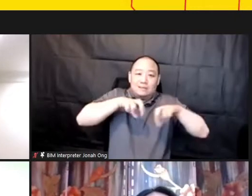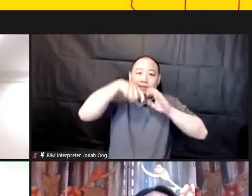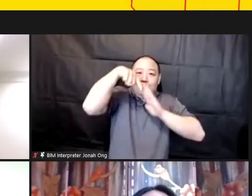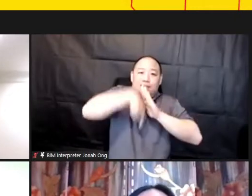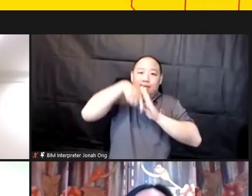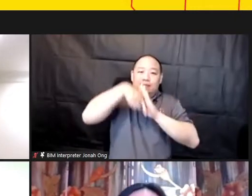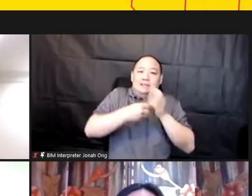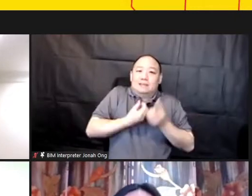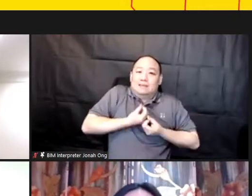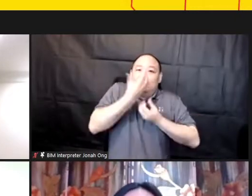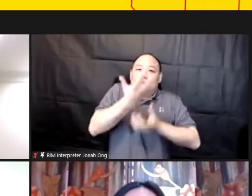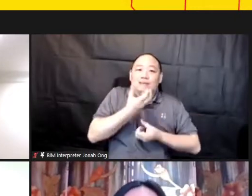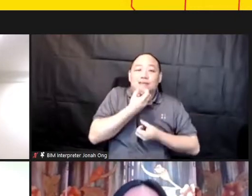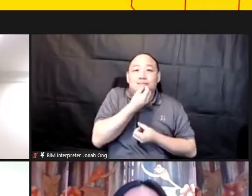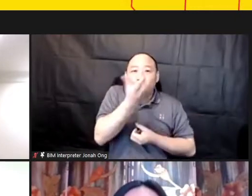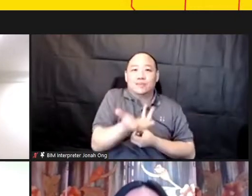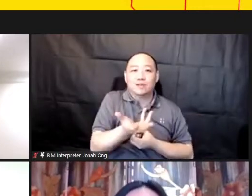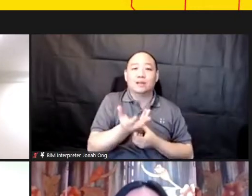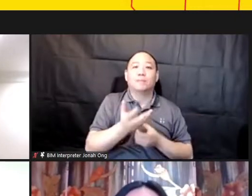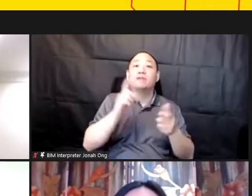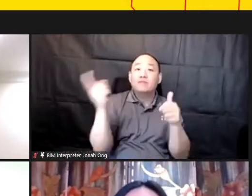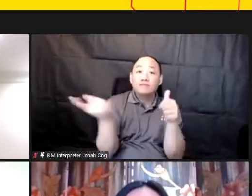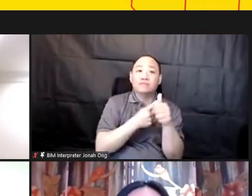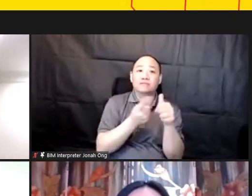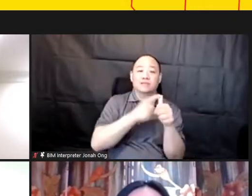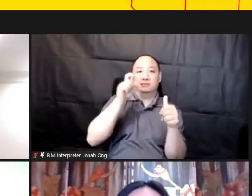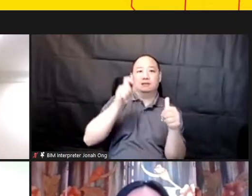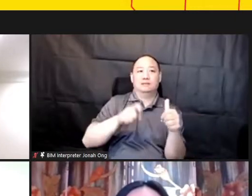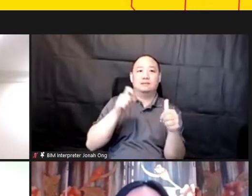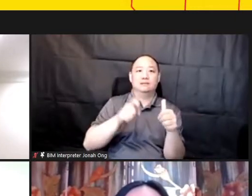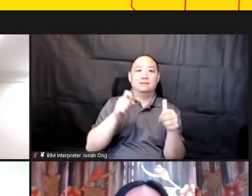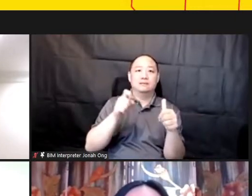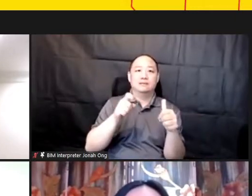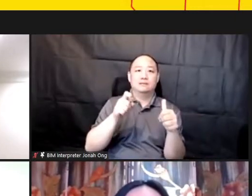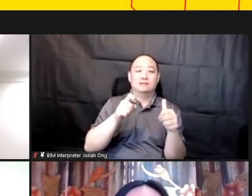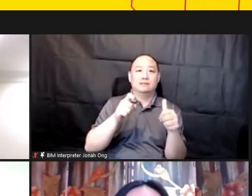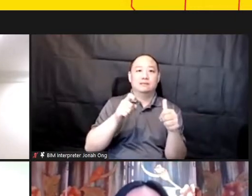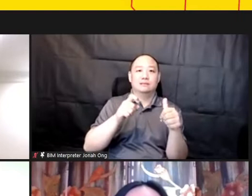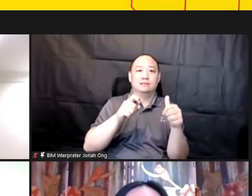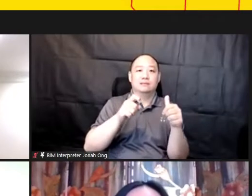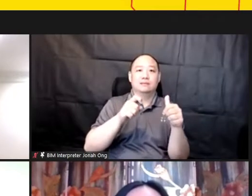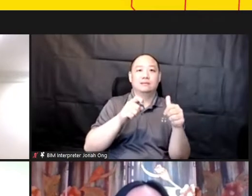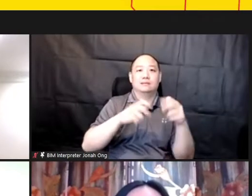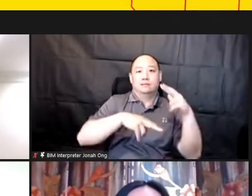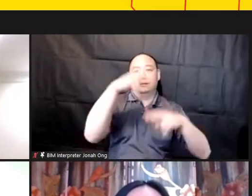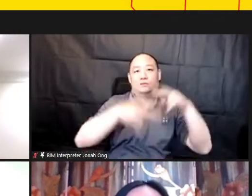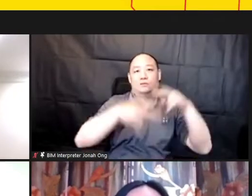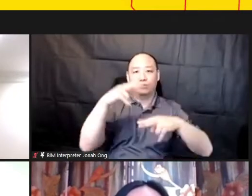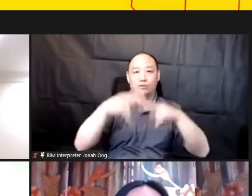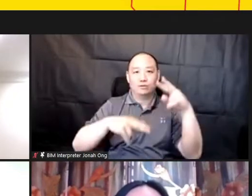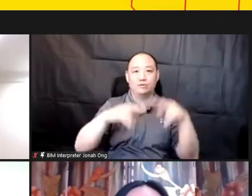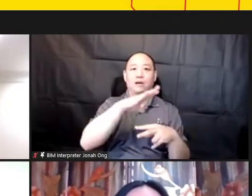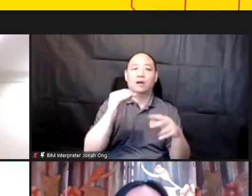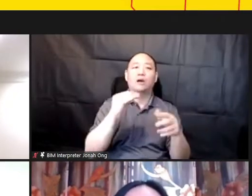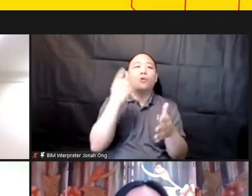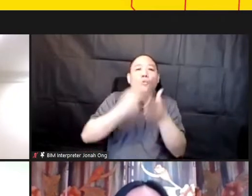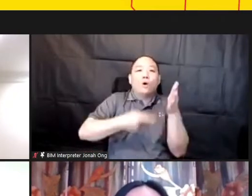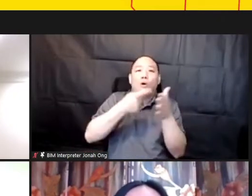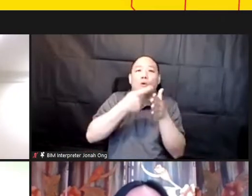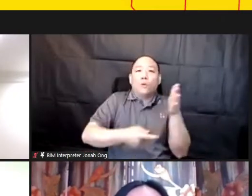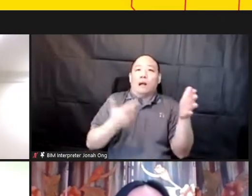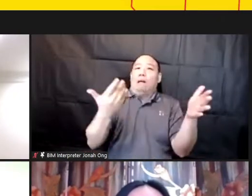need that political instability first to move forward to a better phase and to kind of reconstruct and reconstitute what we've had in the past. I